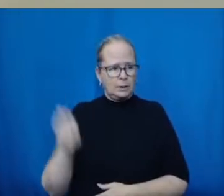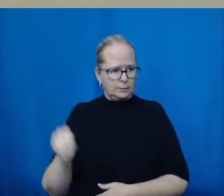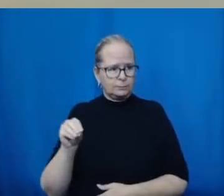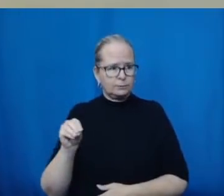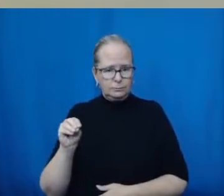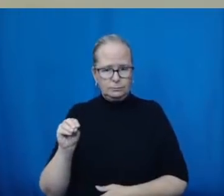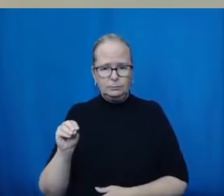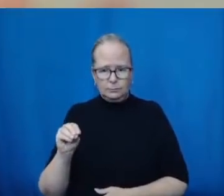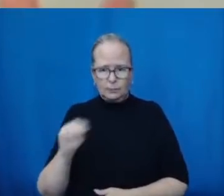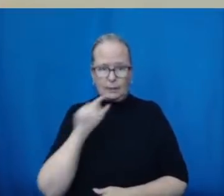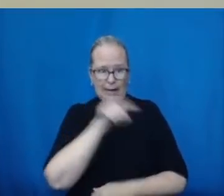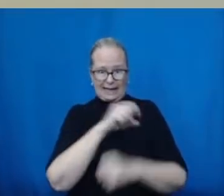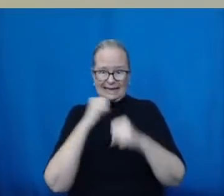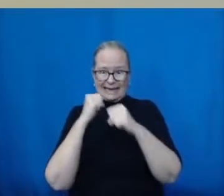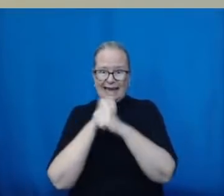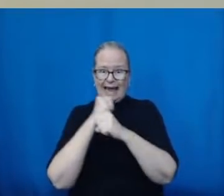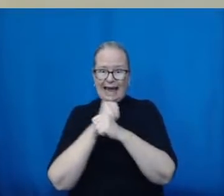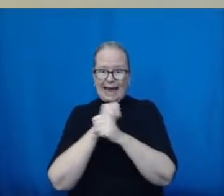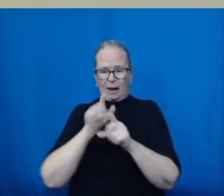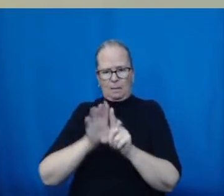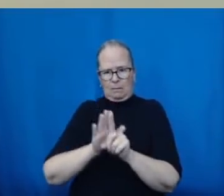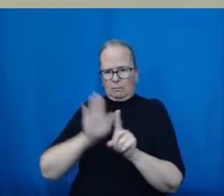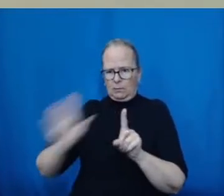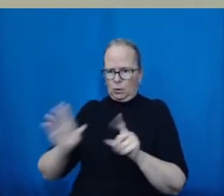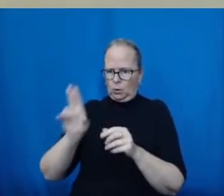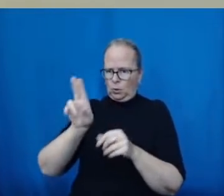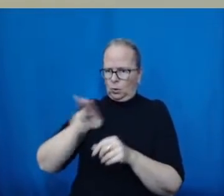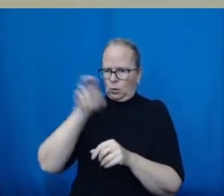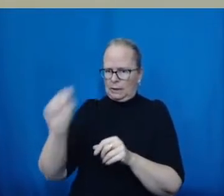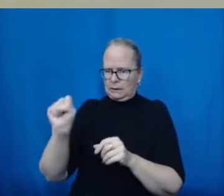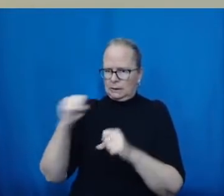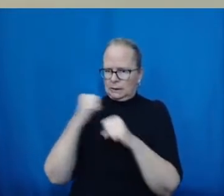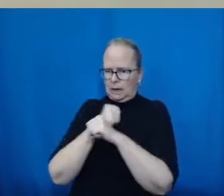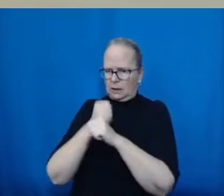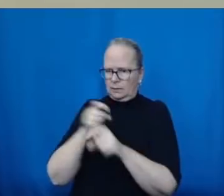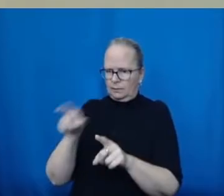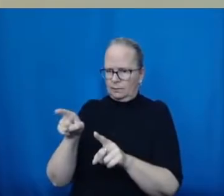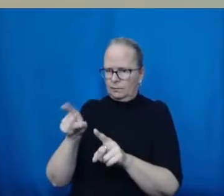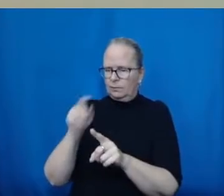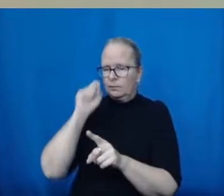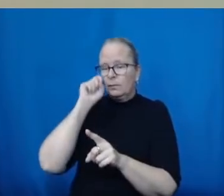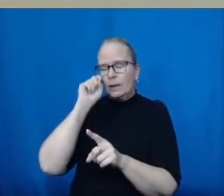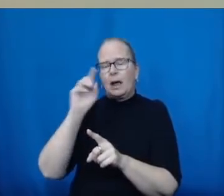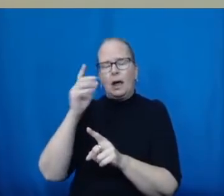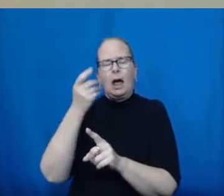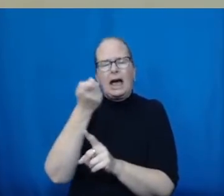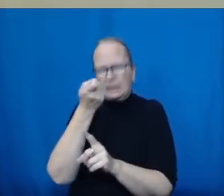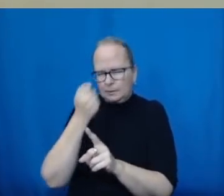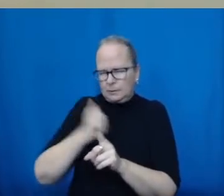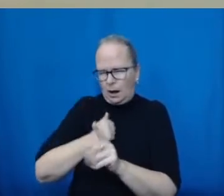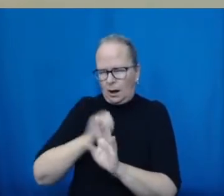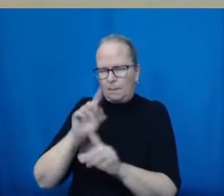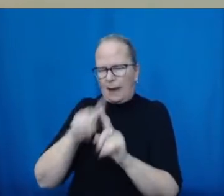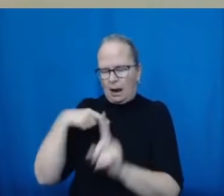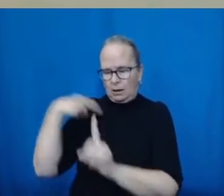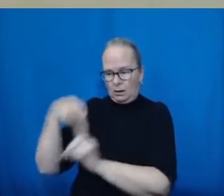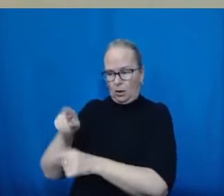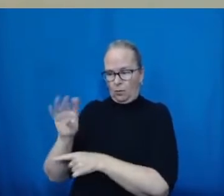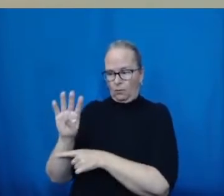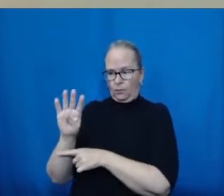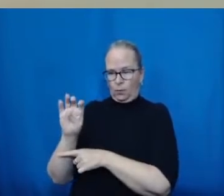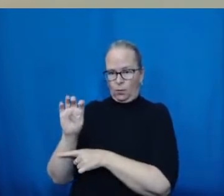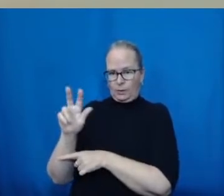relevant to Canada and gives you a sense. 437%. That is how much misinformation